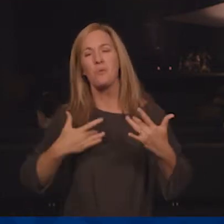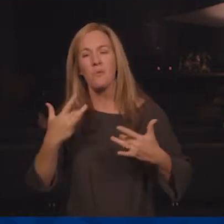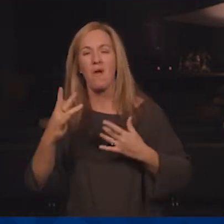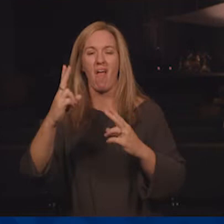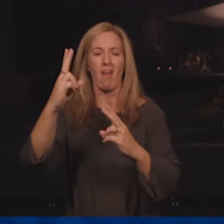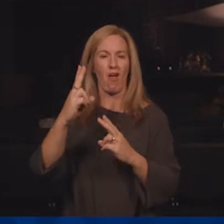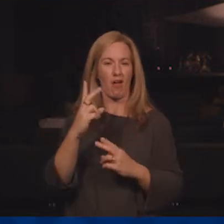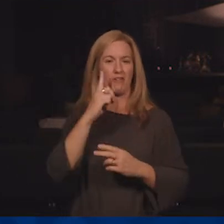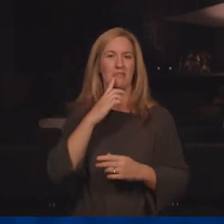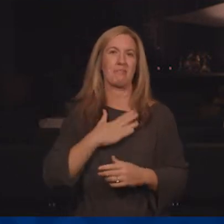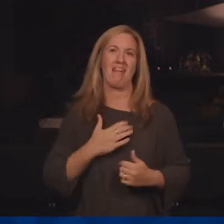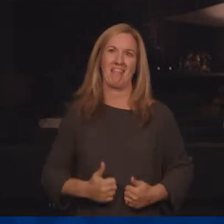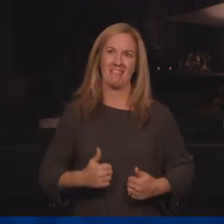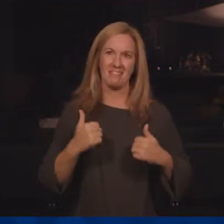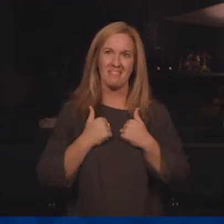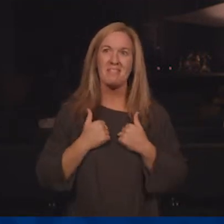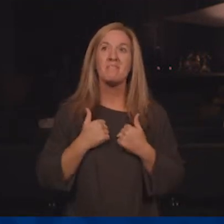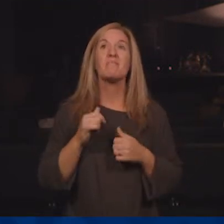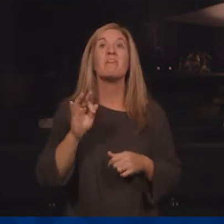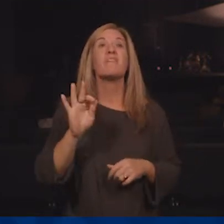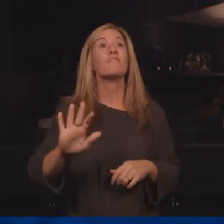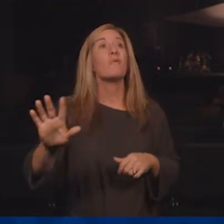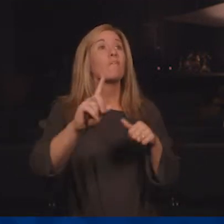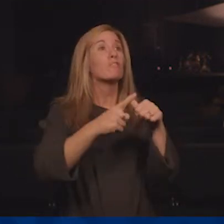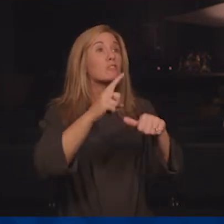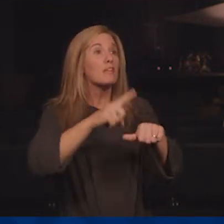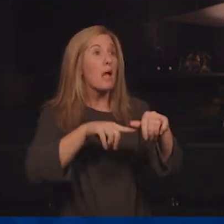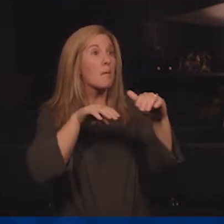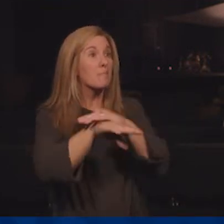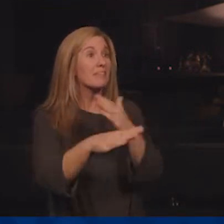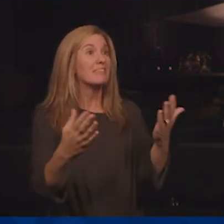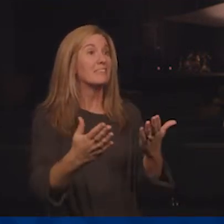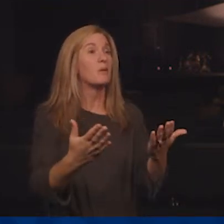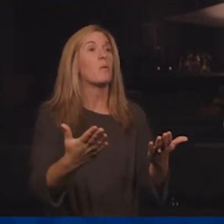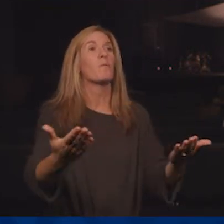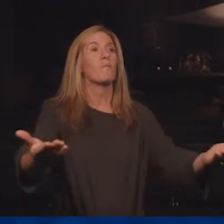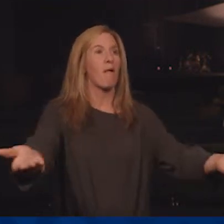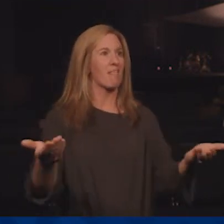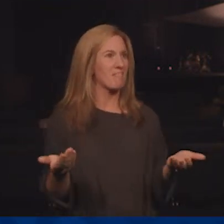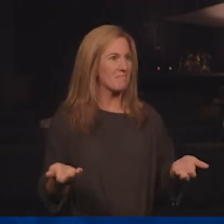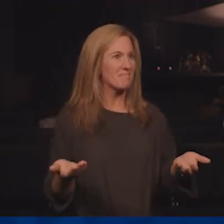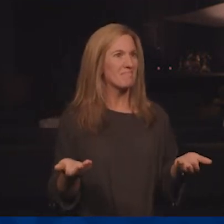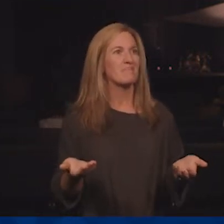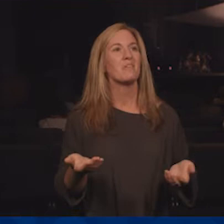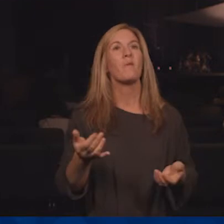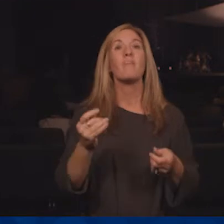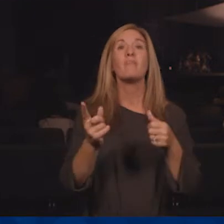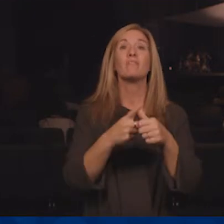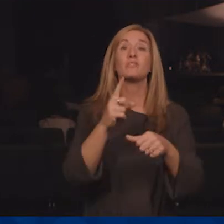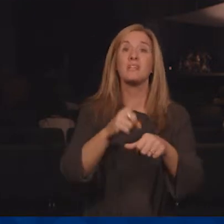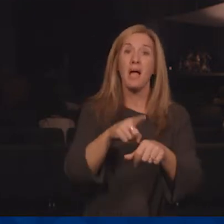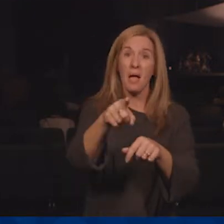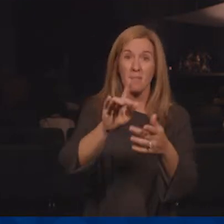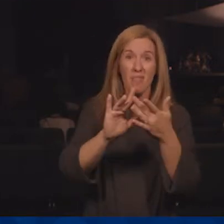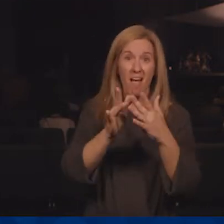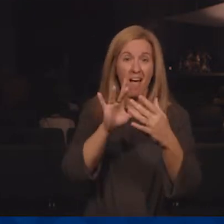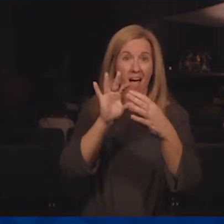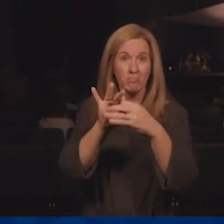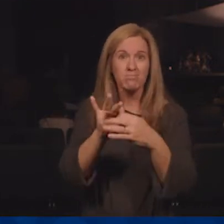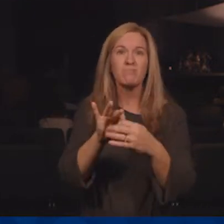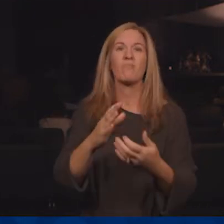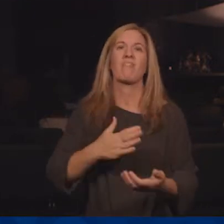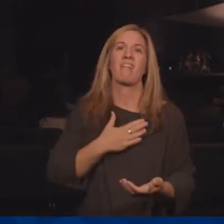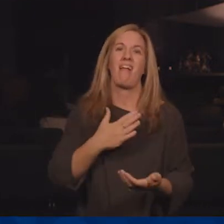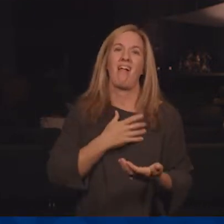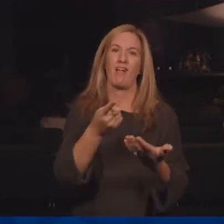to take a moment, if this is your first time walking in here, welcome, or maybe you're the first time you've ever tuned in online. We're so glad to